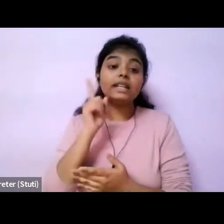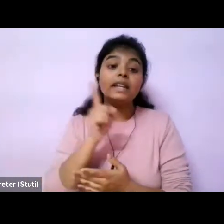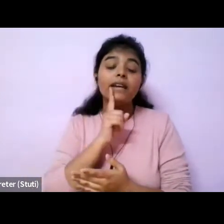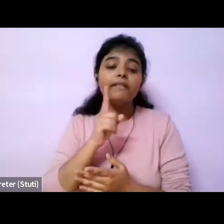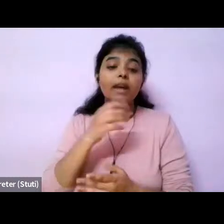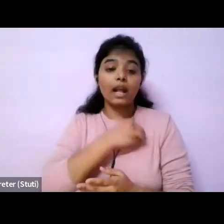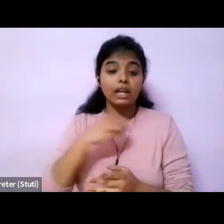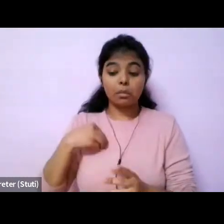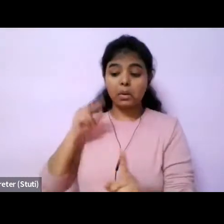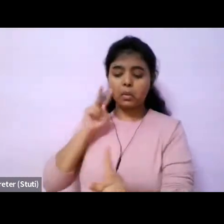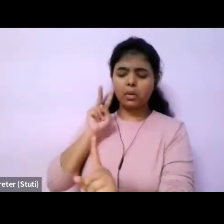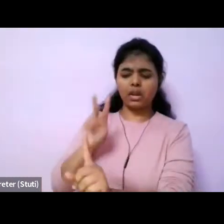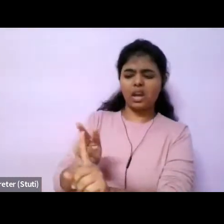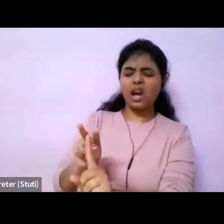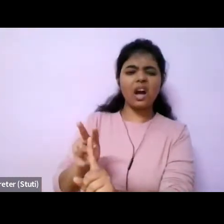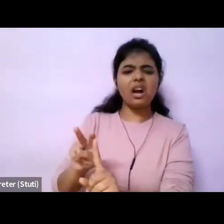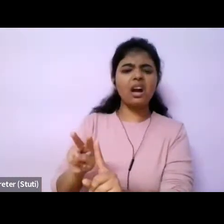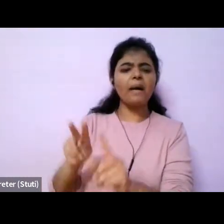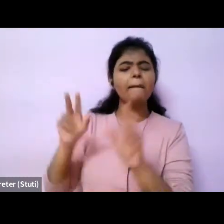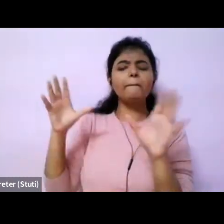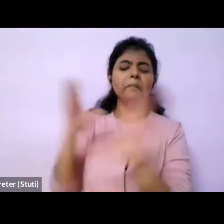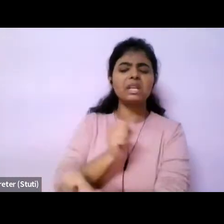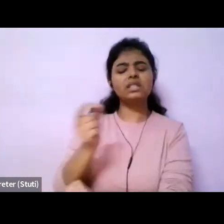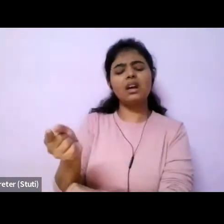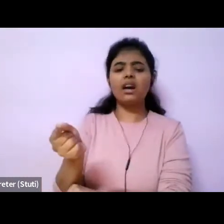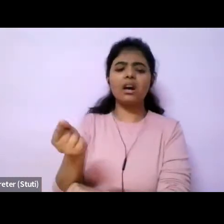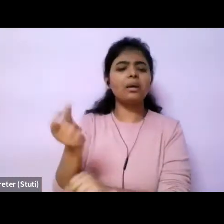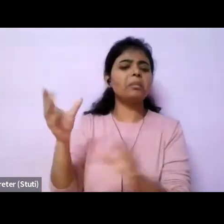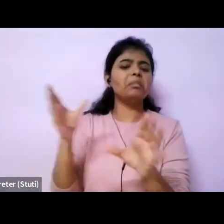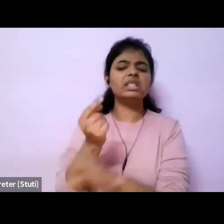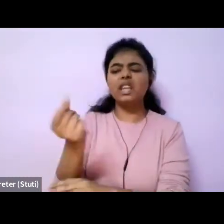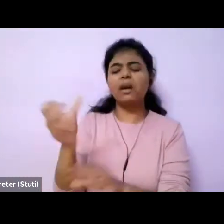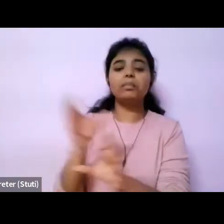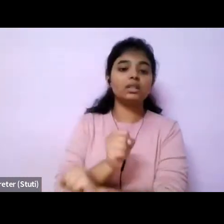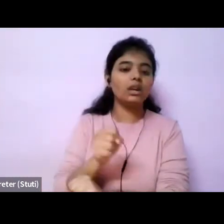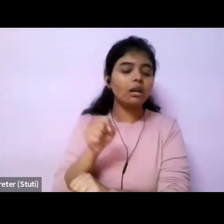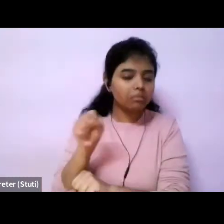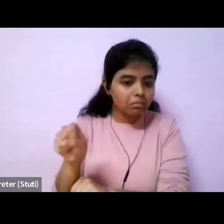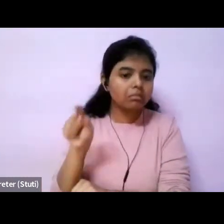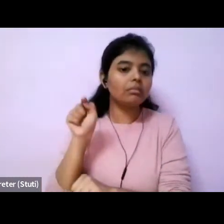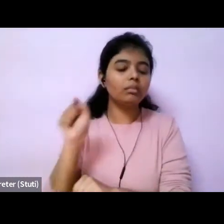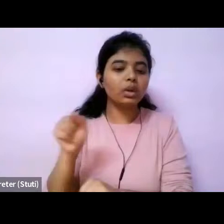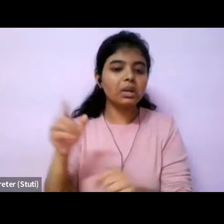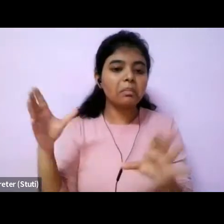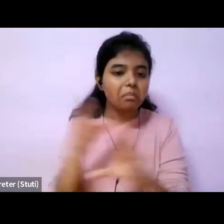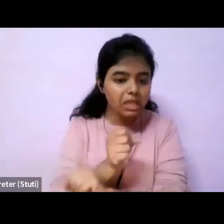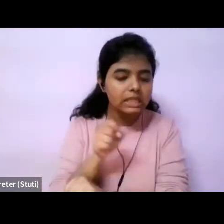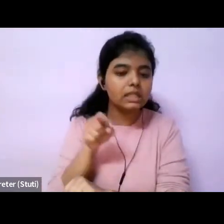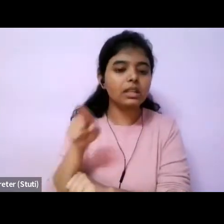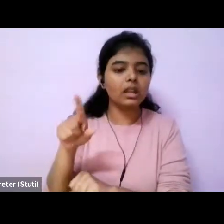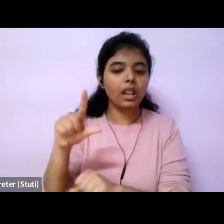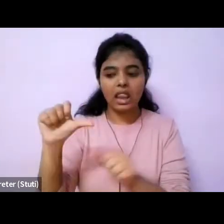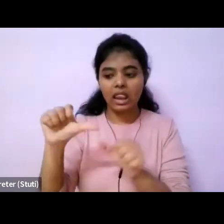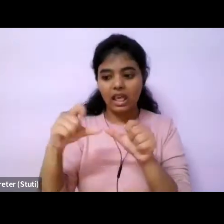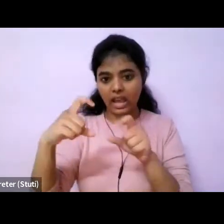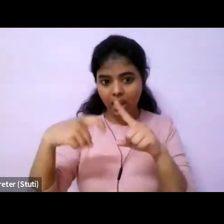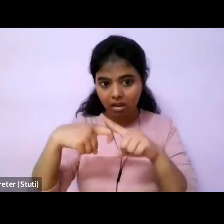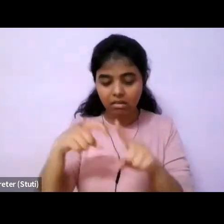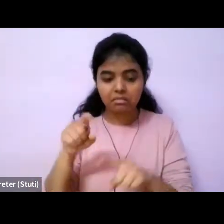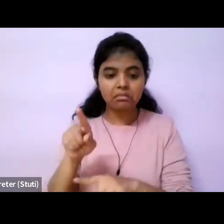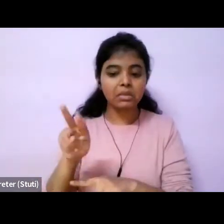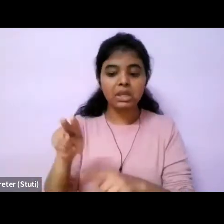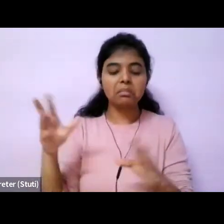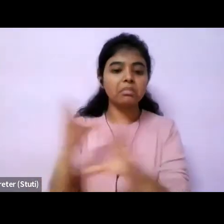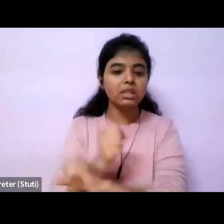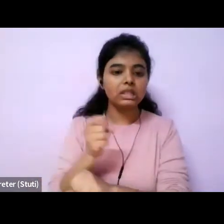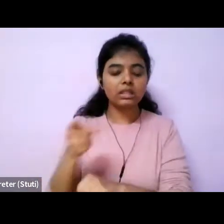in terms of a lack, an absence, or a void. The narrative stands in critique of such a narrowly individualistic